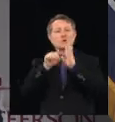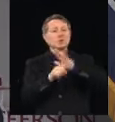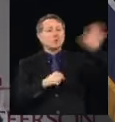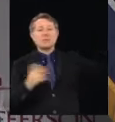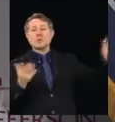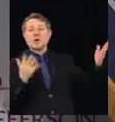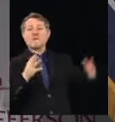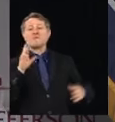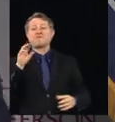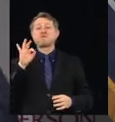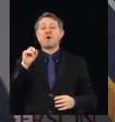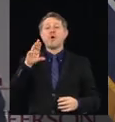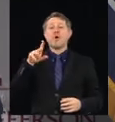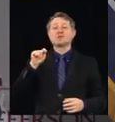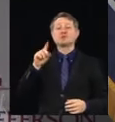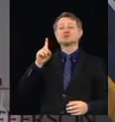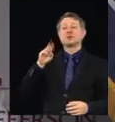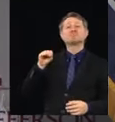not doing.